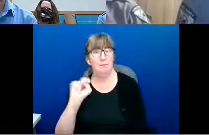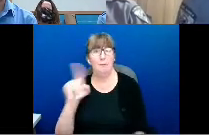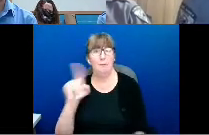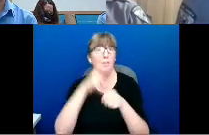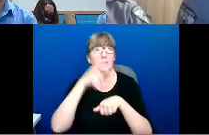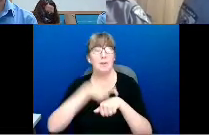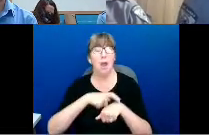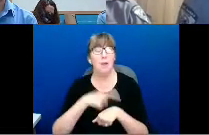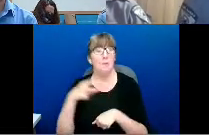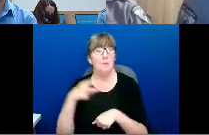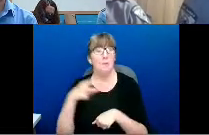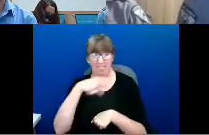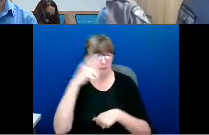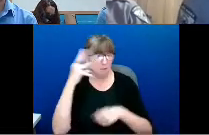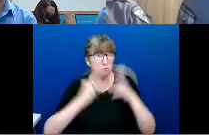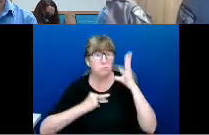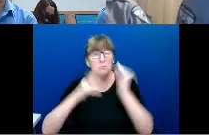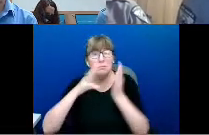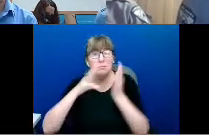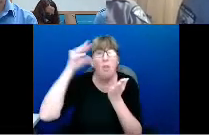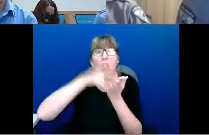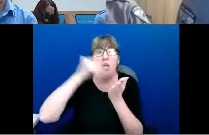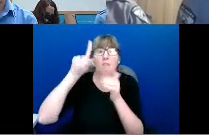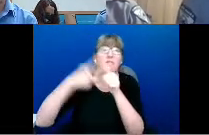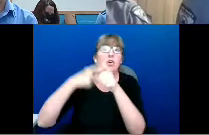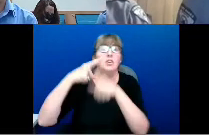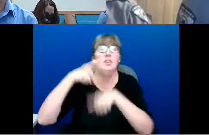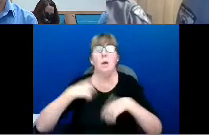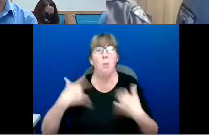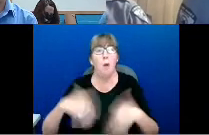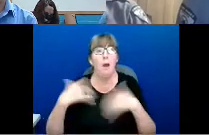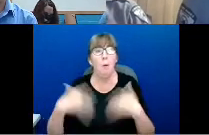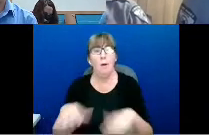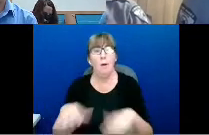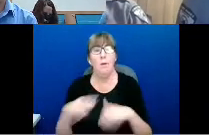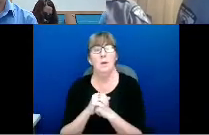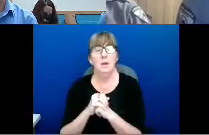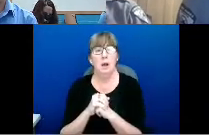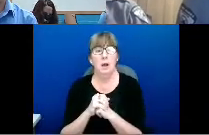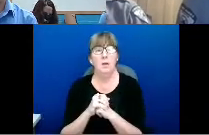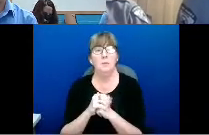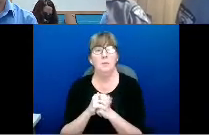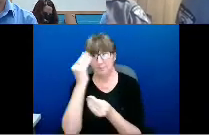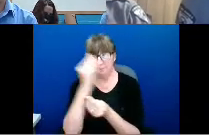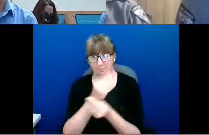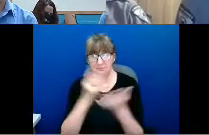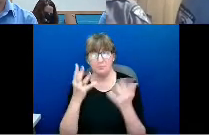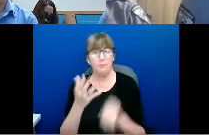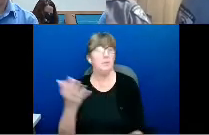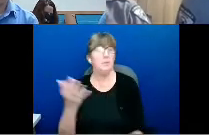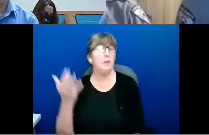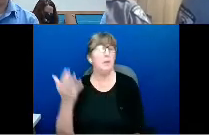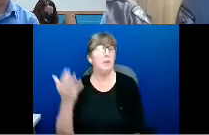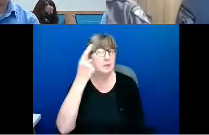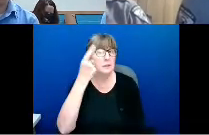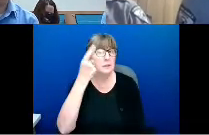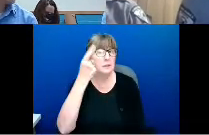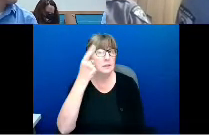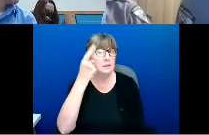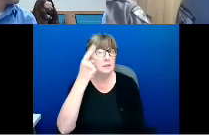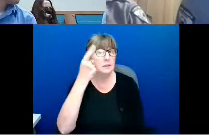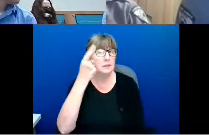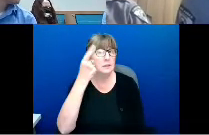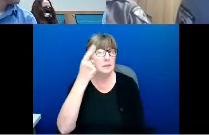for the crew as well to know, I would always share with them that in the old days, in the mountains of West Virginia, it